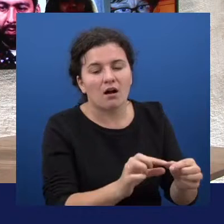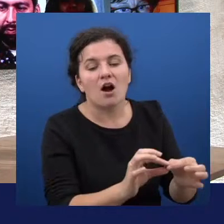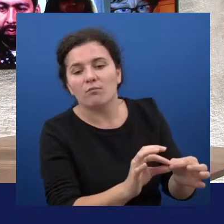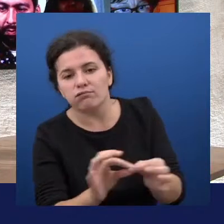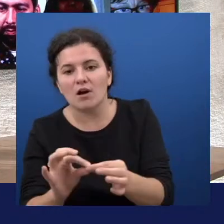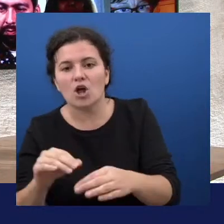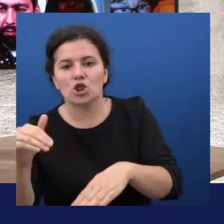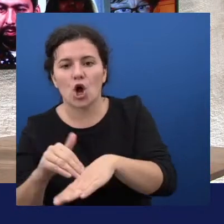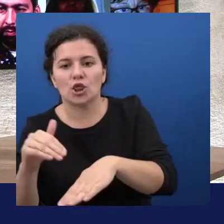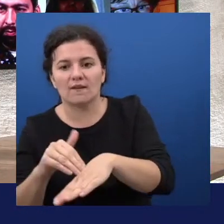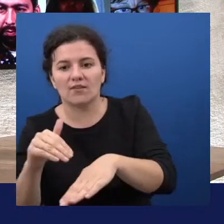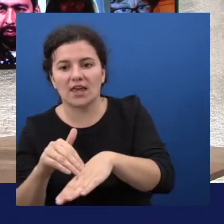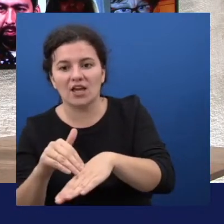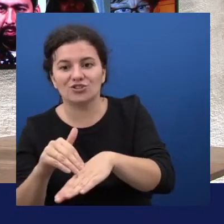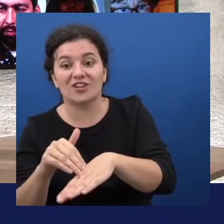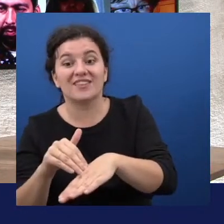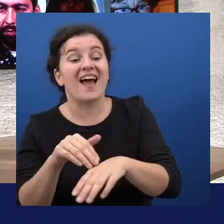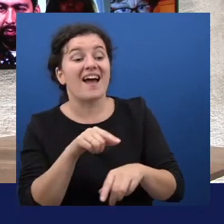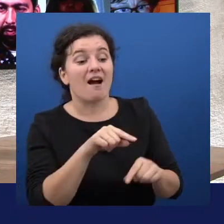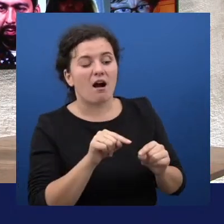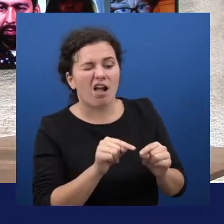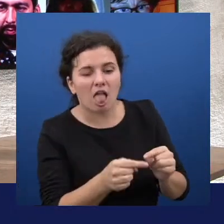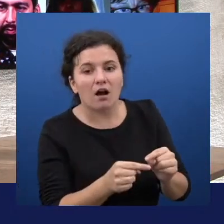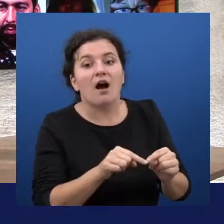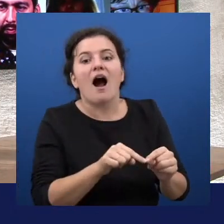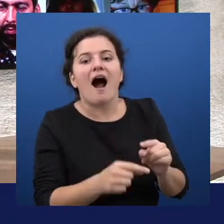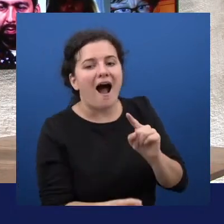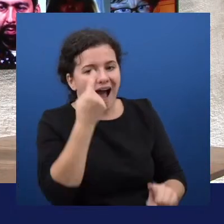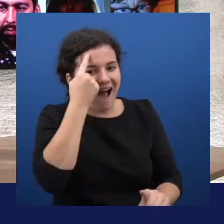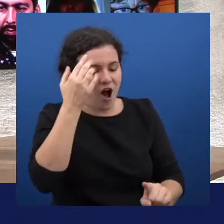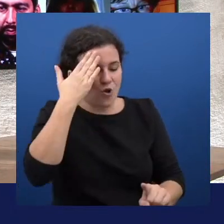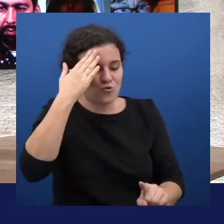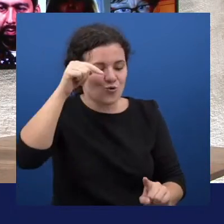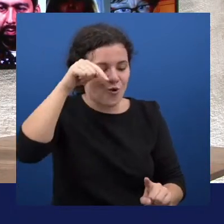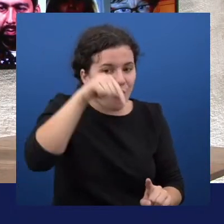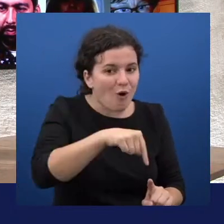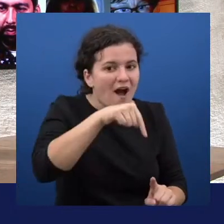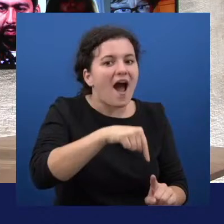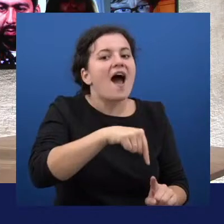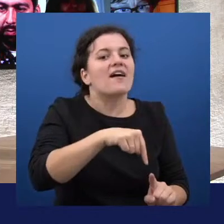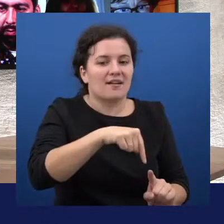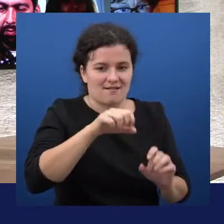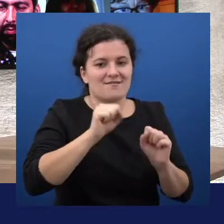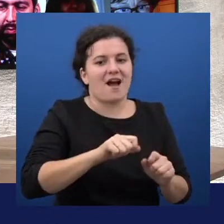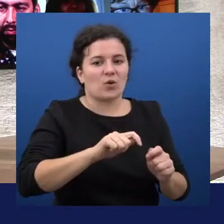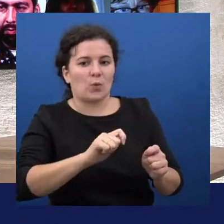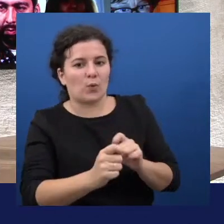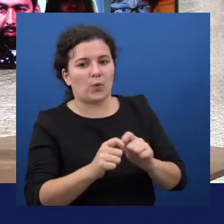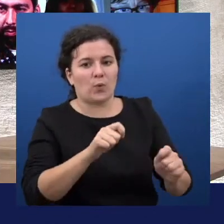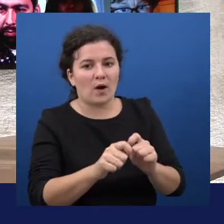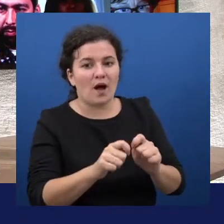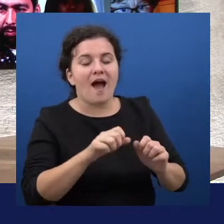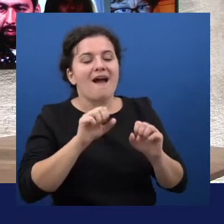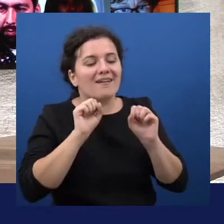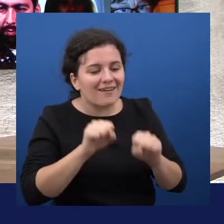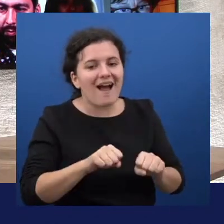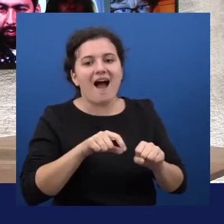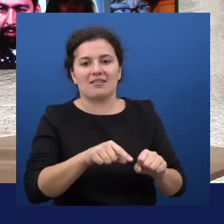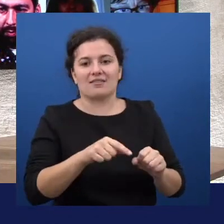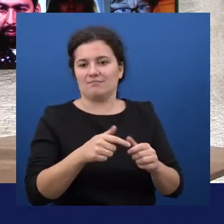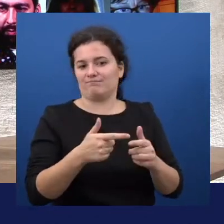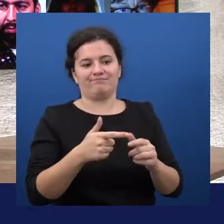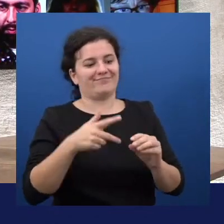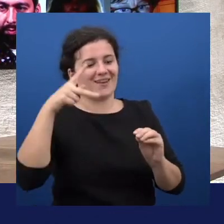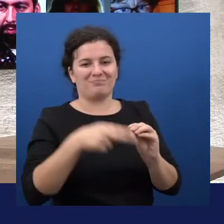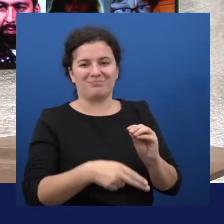are and how we can use that information to prevent them in the future.